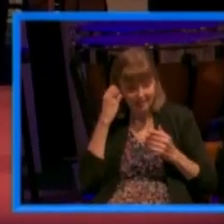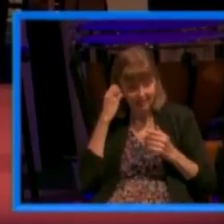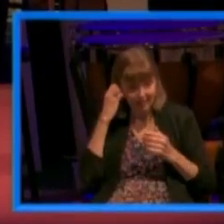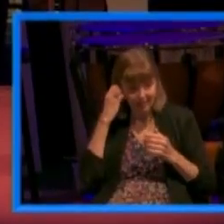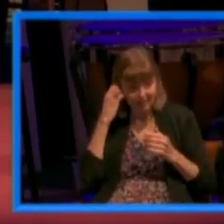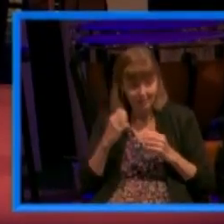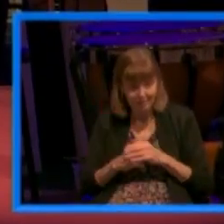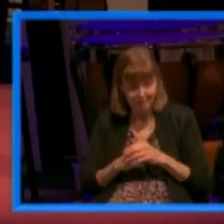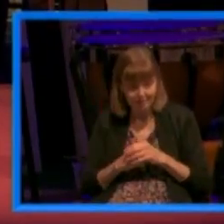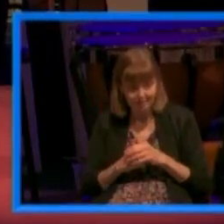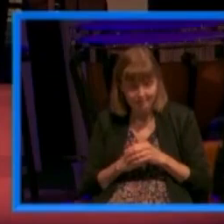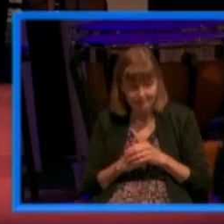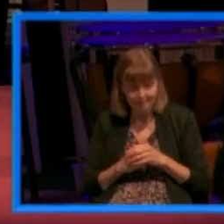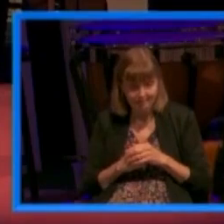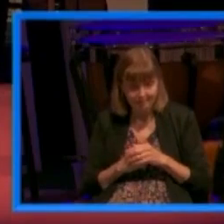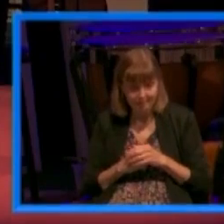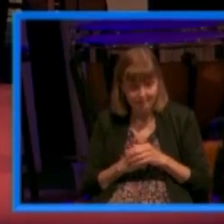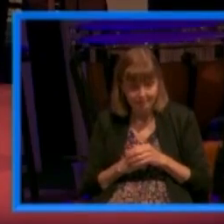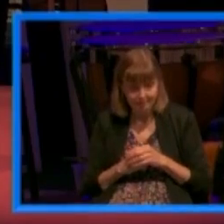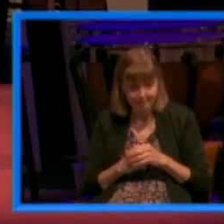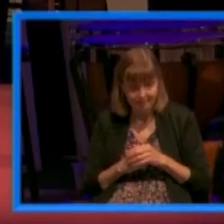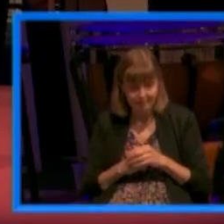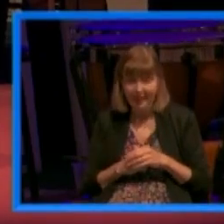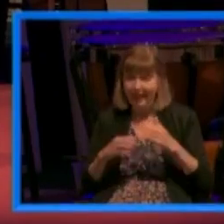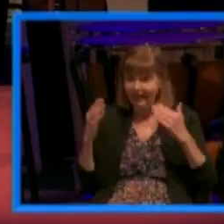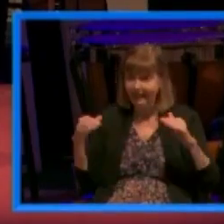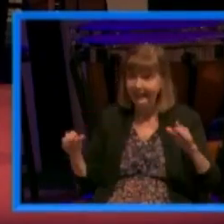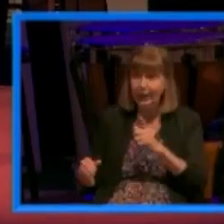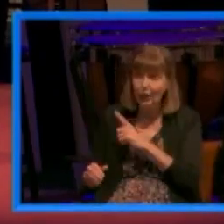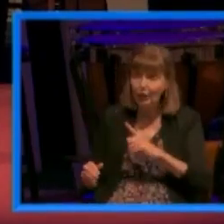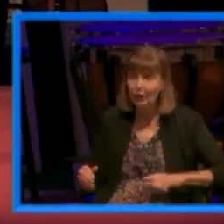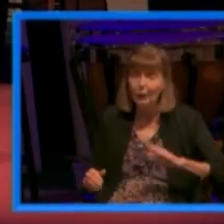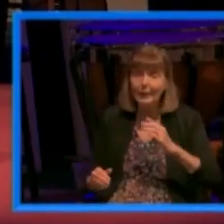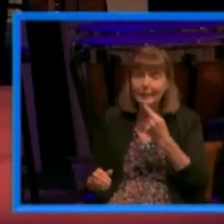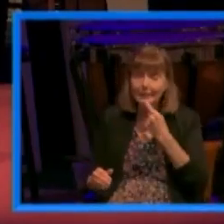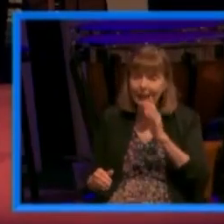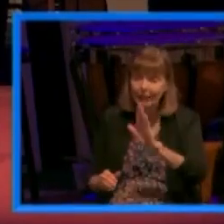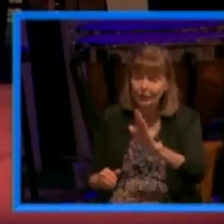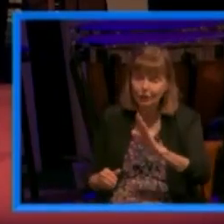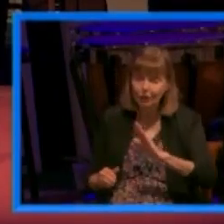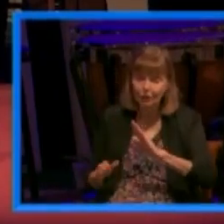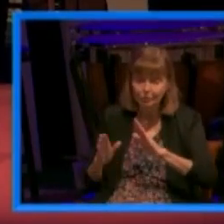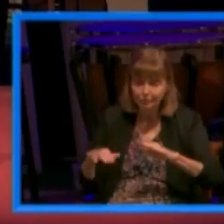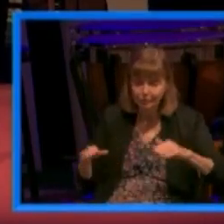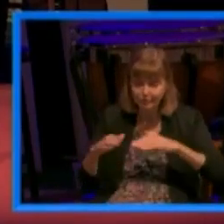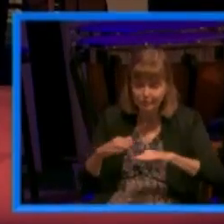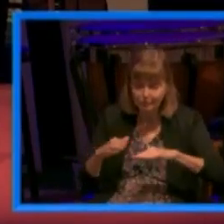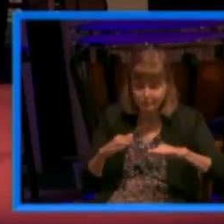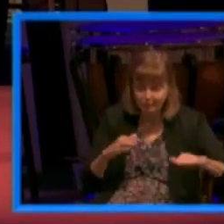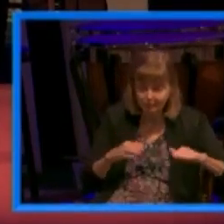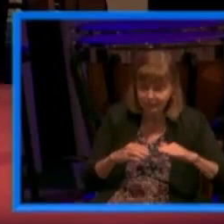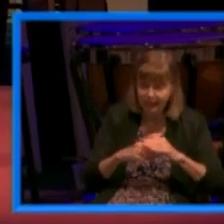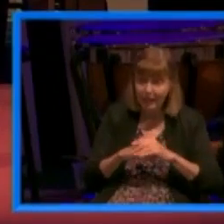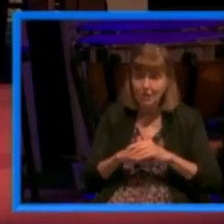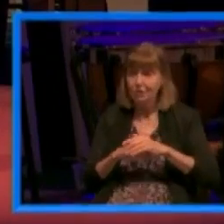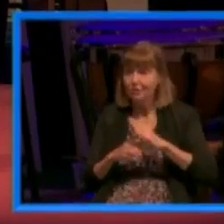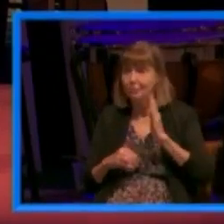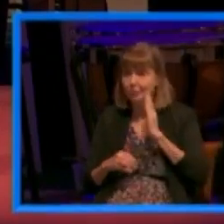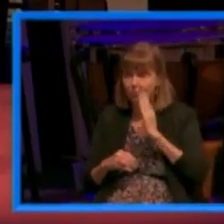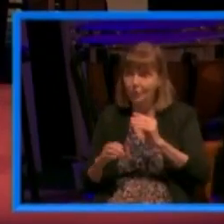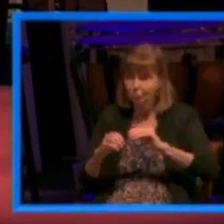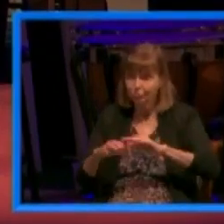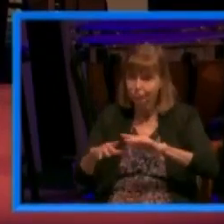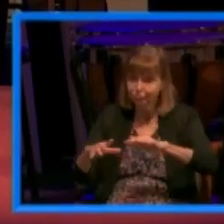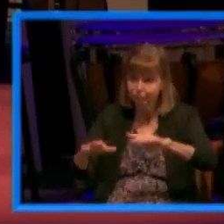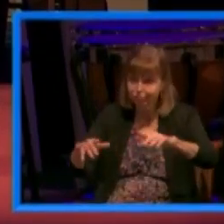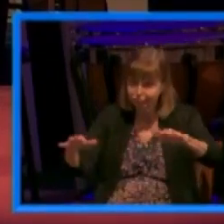numbered of the multitude. And the angel of the Lord also said to her, behold, you are pregnant and shall bear a son and shall call his name Ishmael, because the Lord